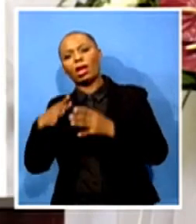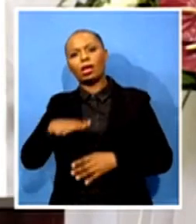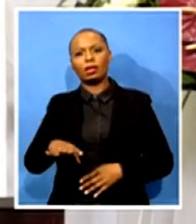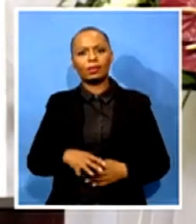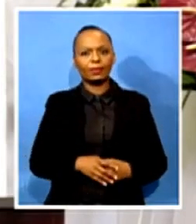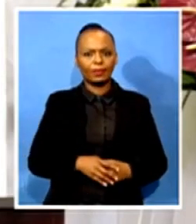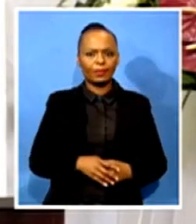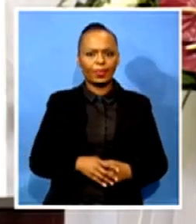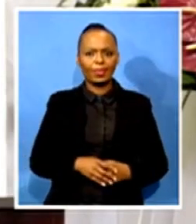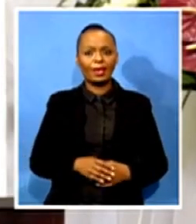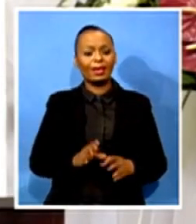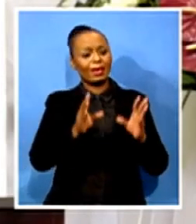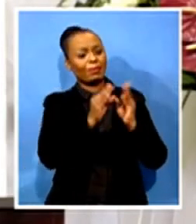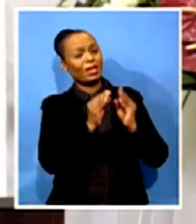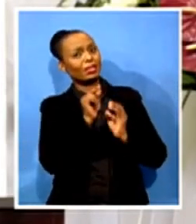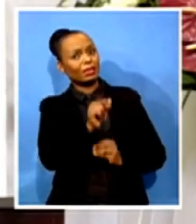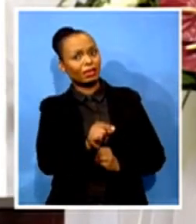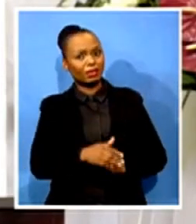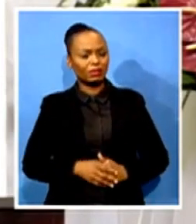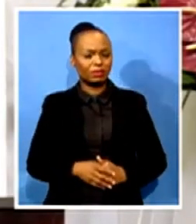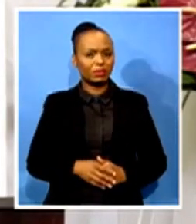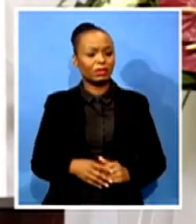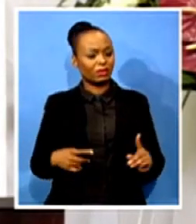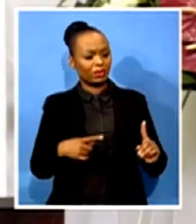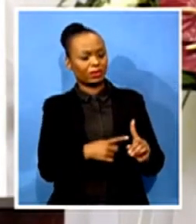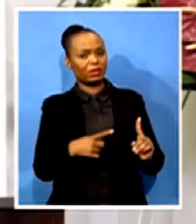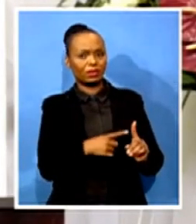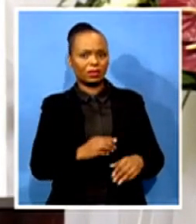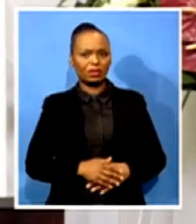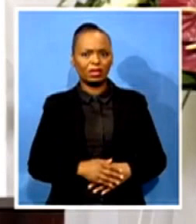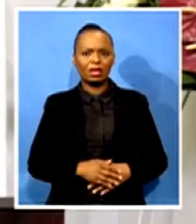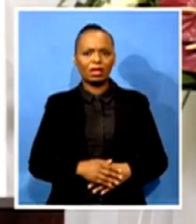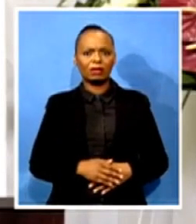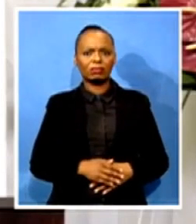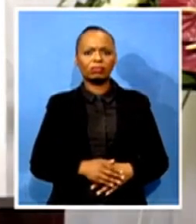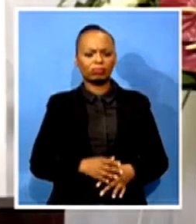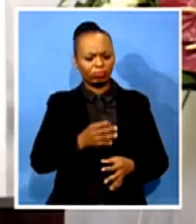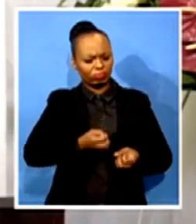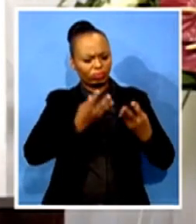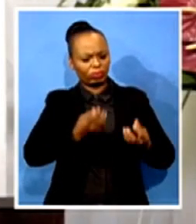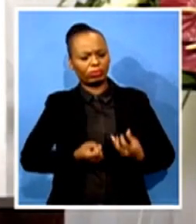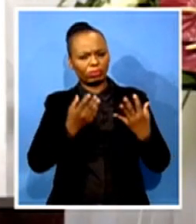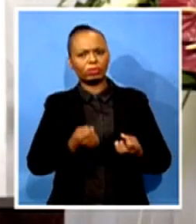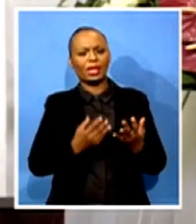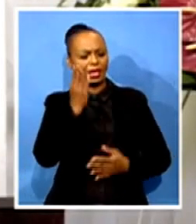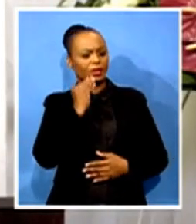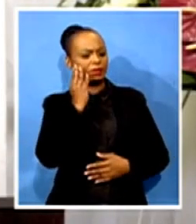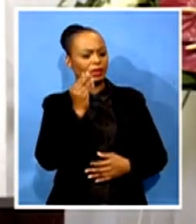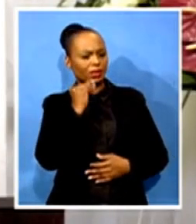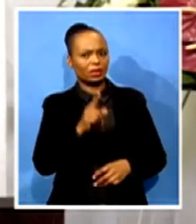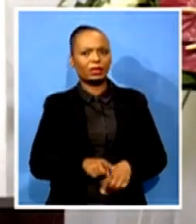he related experience yakhe nama discussions yakhe in some meetings that our